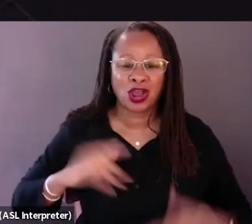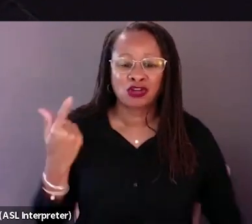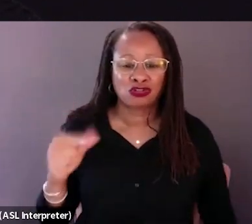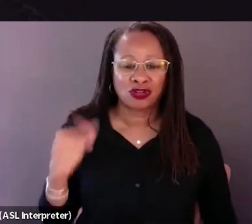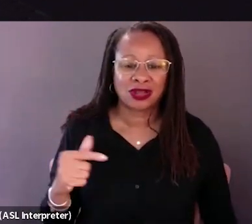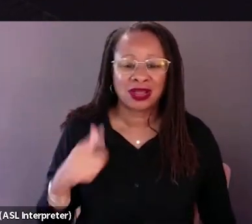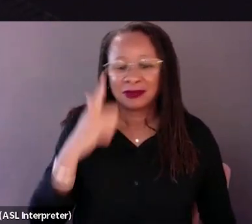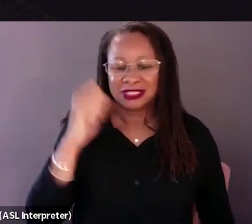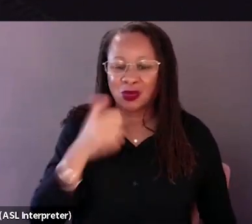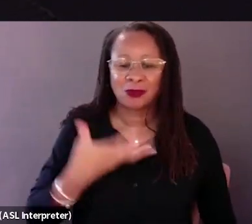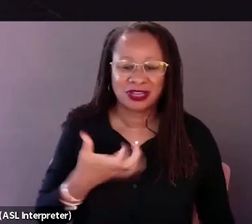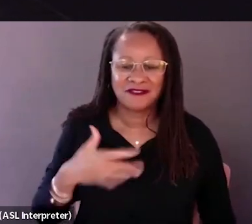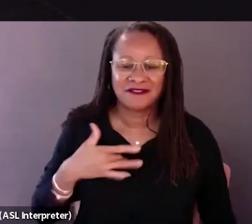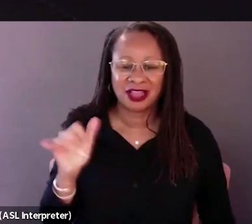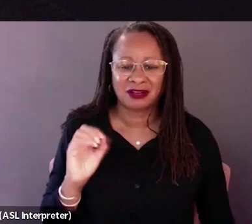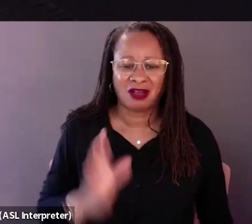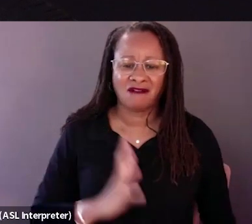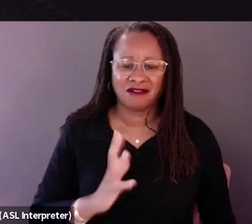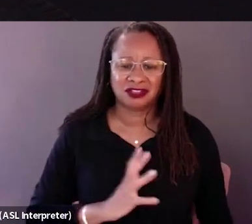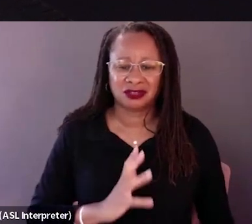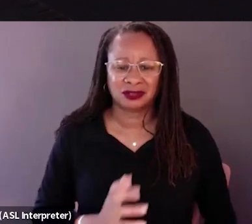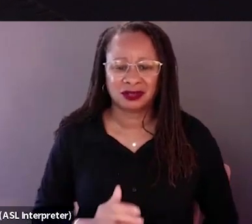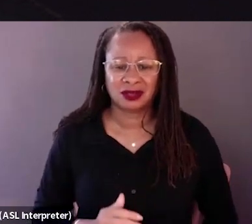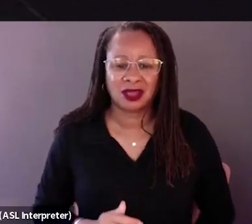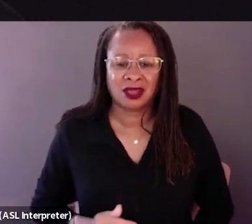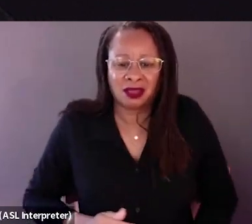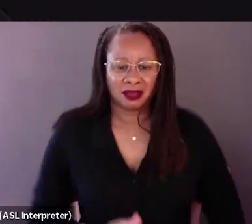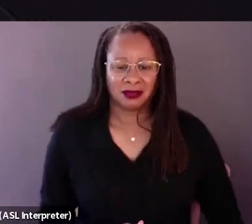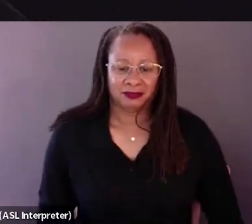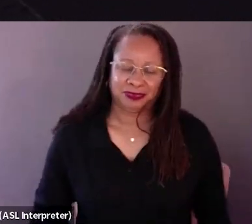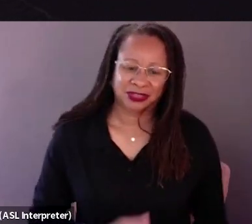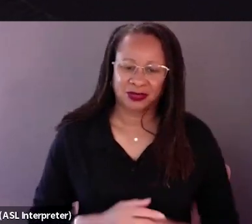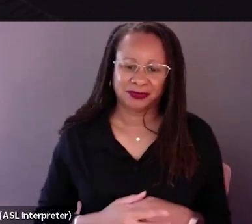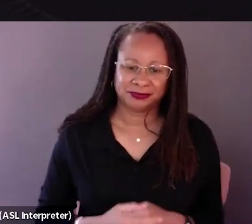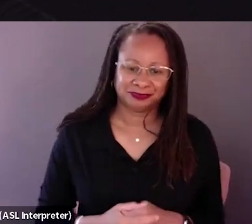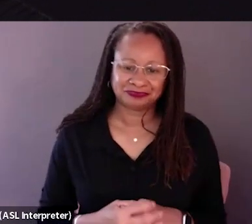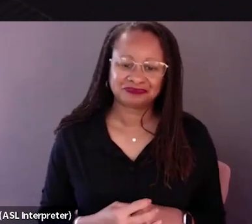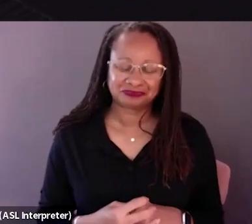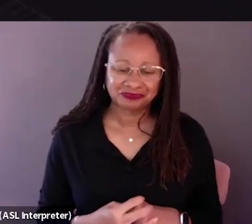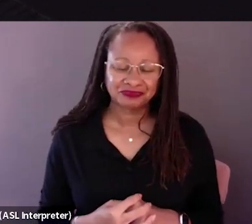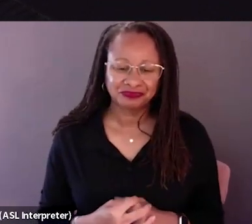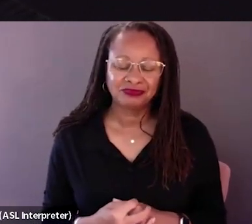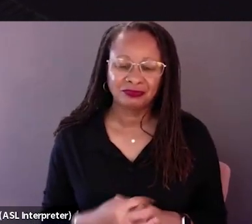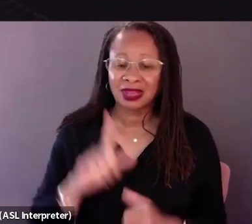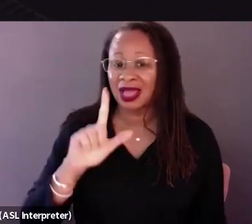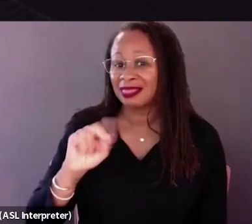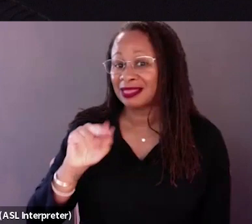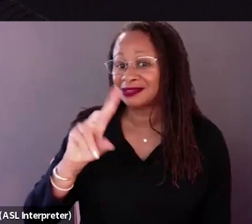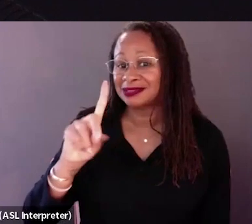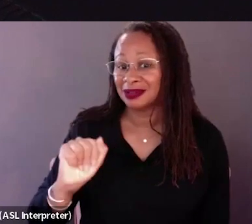an officer. And I was like, I don't really wear this, but okay. But Linda